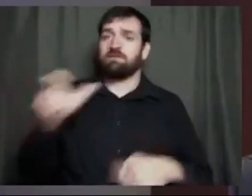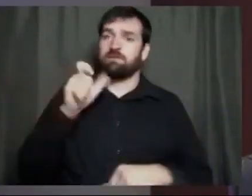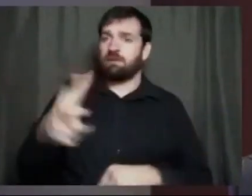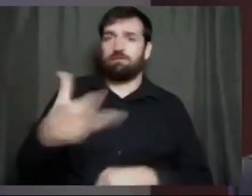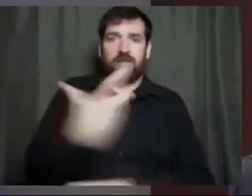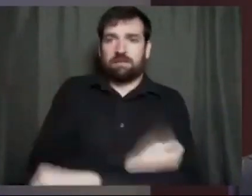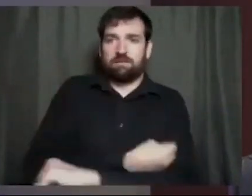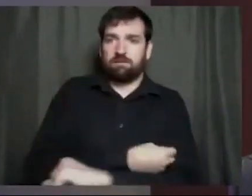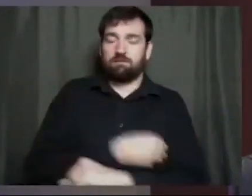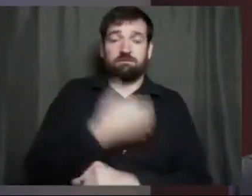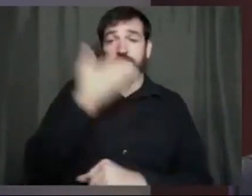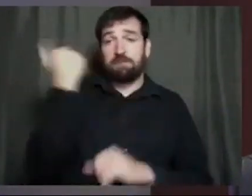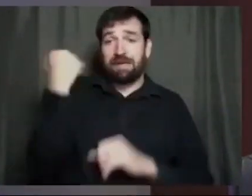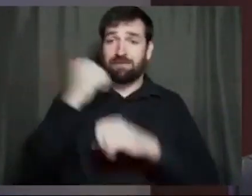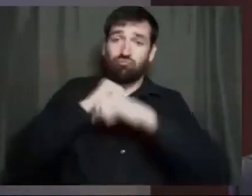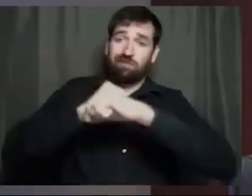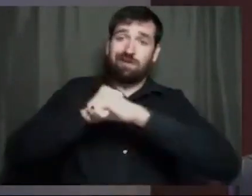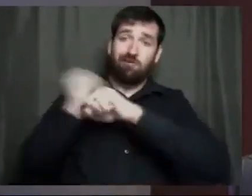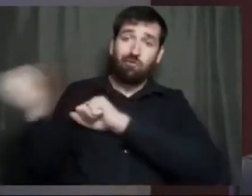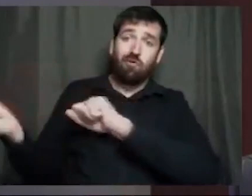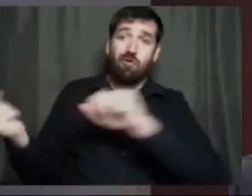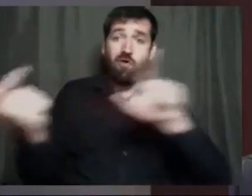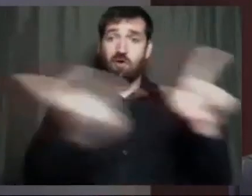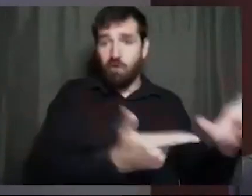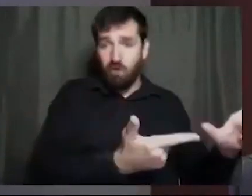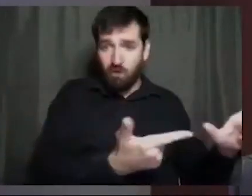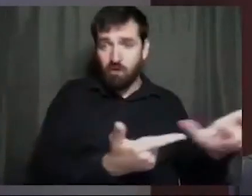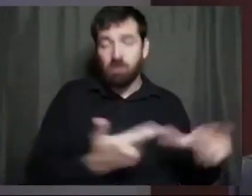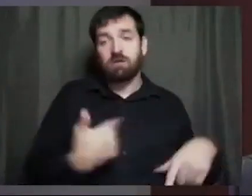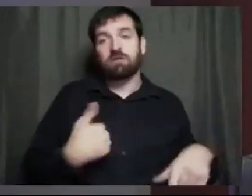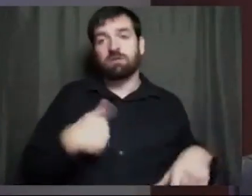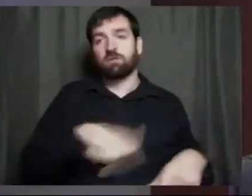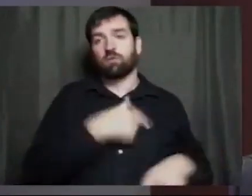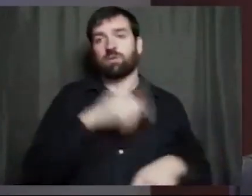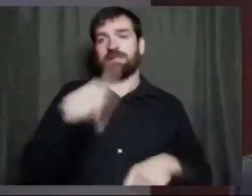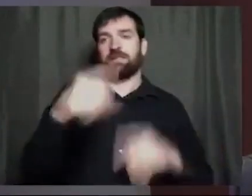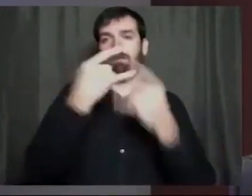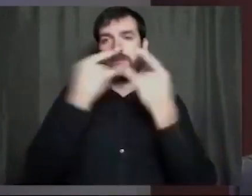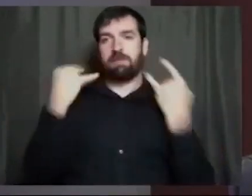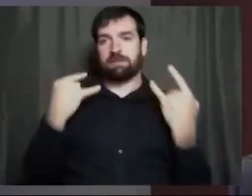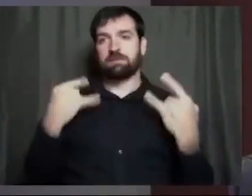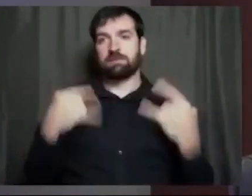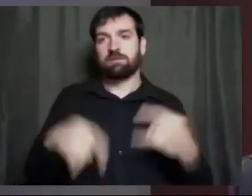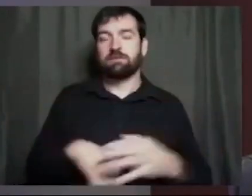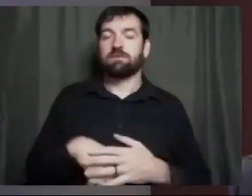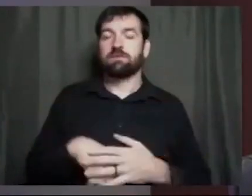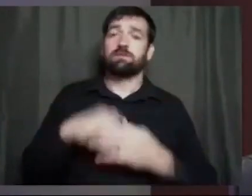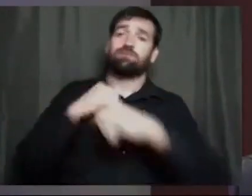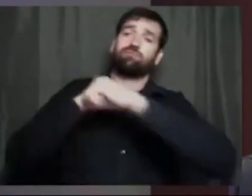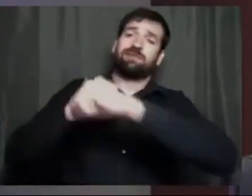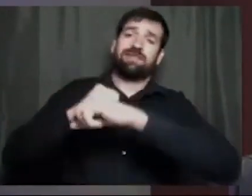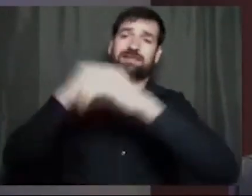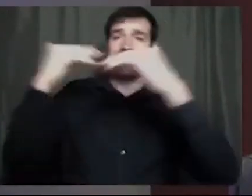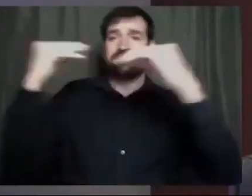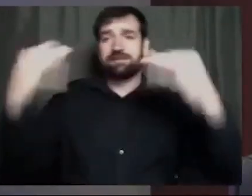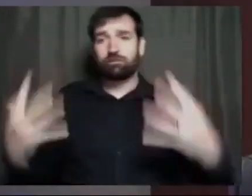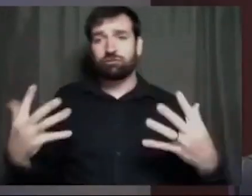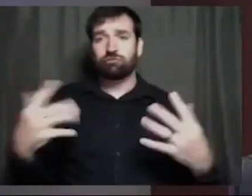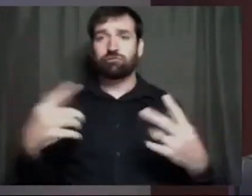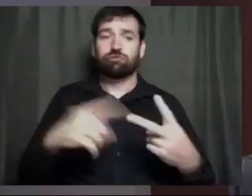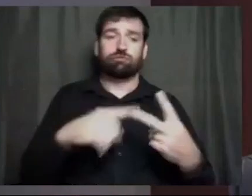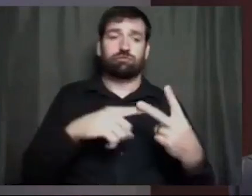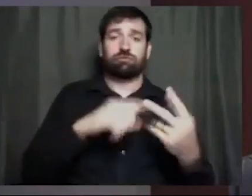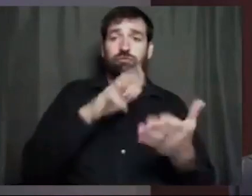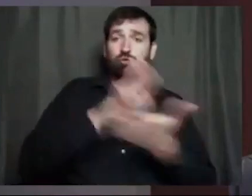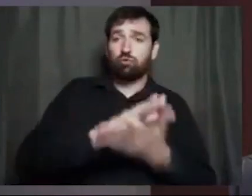protect everybody, we need to be masked in school. We want to protect the teachers. We want to protect the school staff. We want to protect the